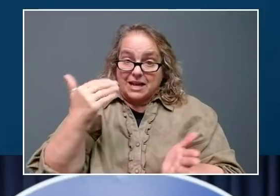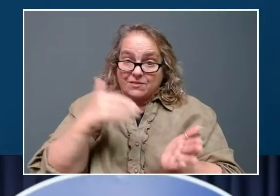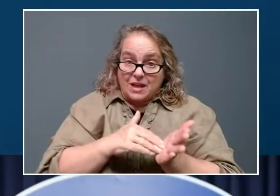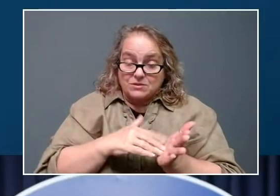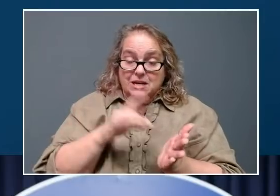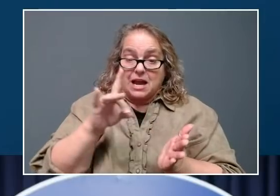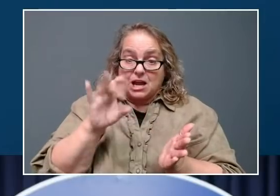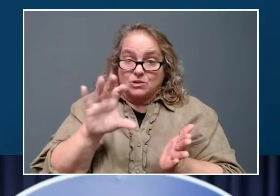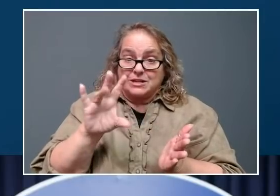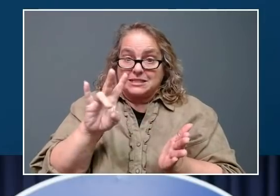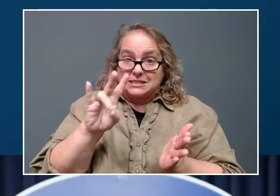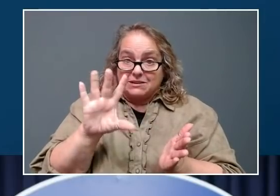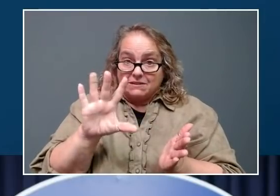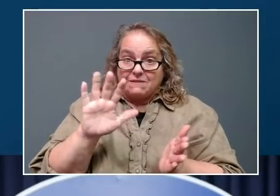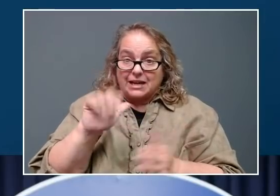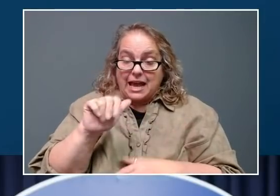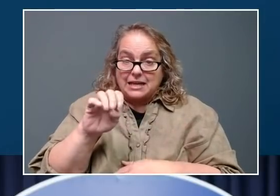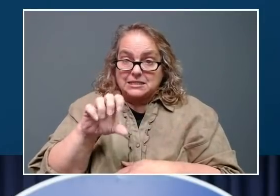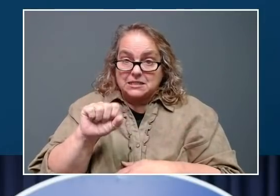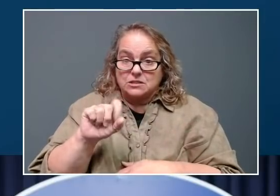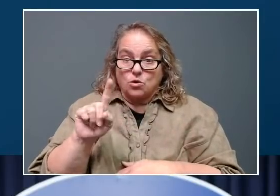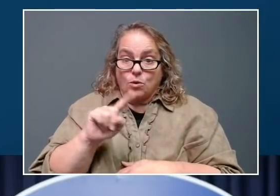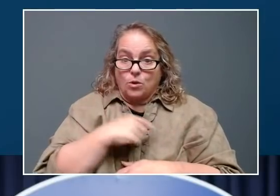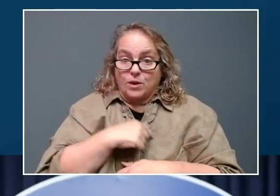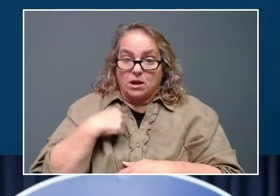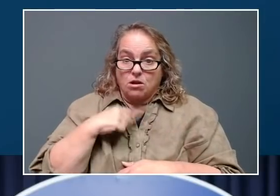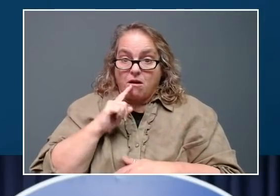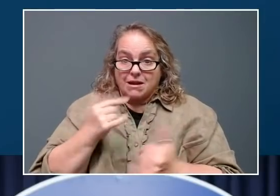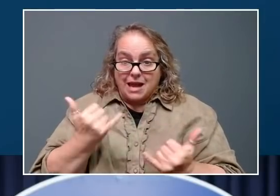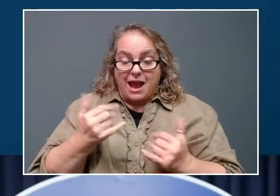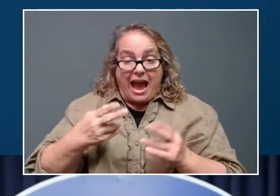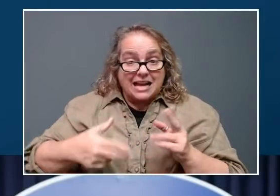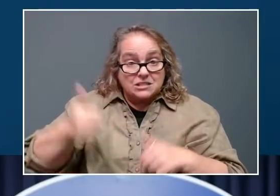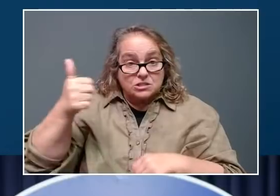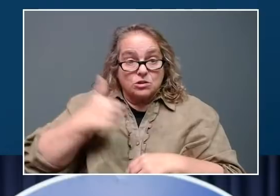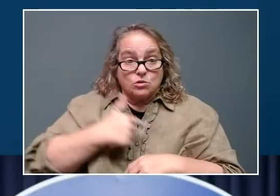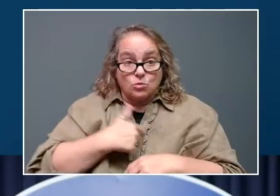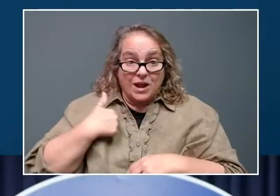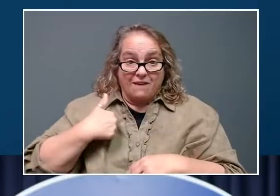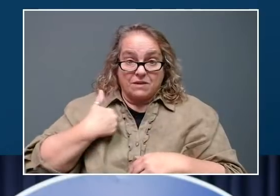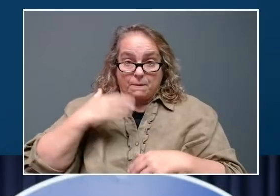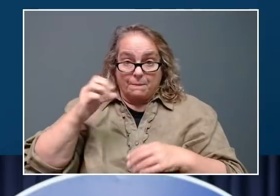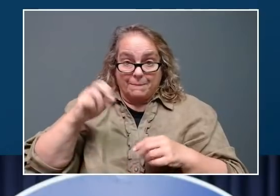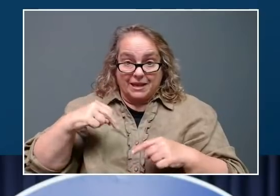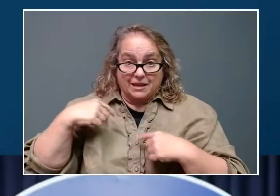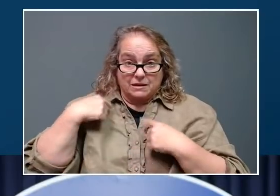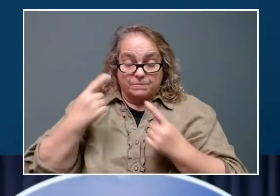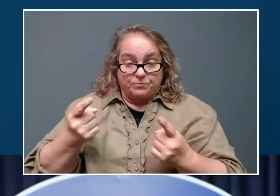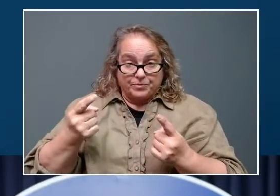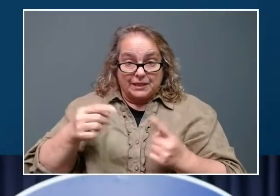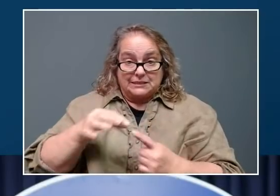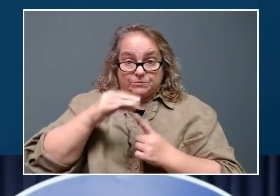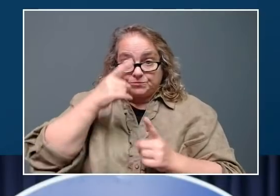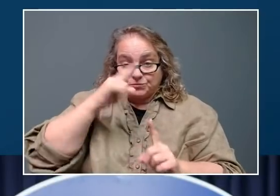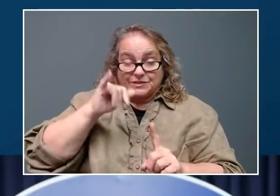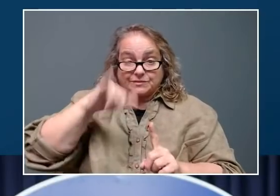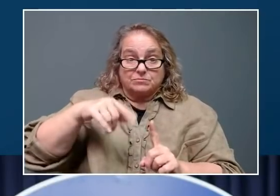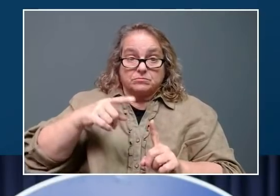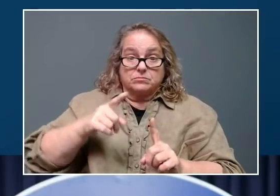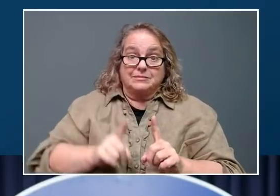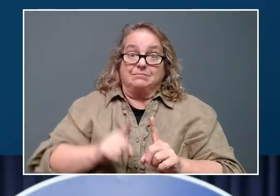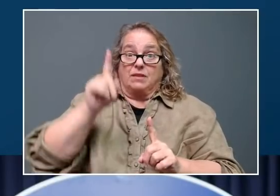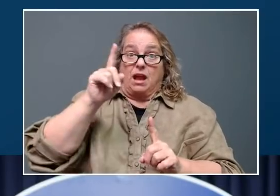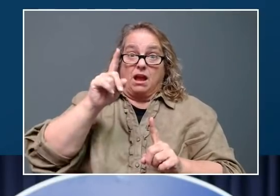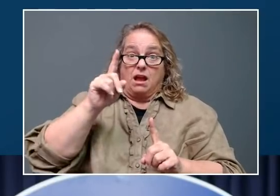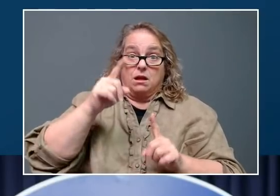15,875 cases where we are right now, the highest we have been aside from the peaks or near peaks of each